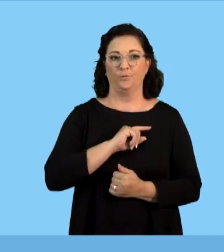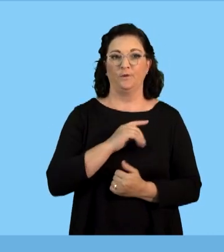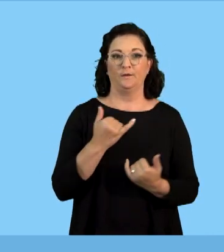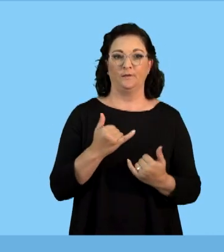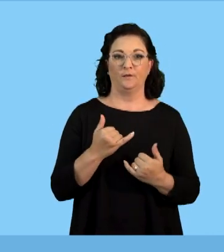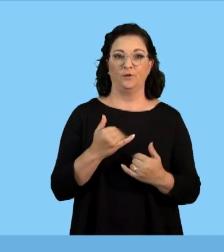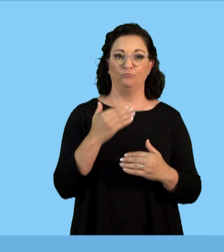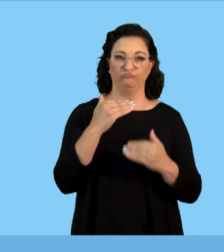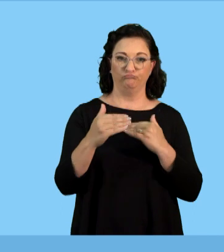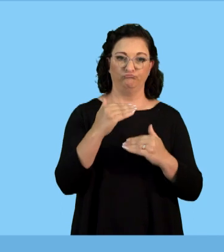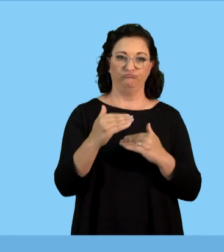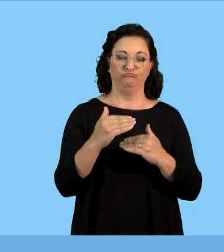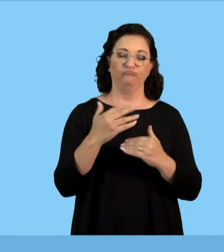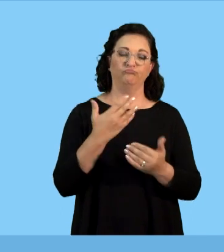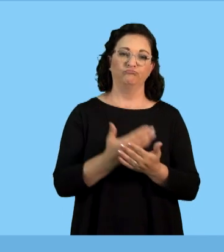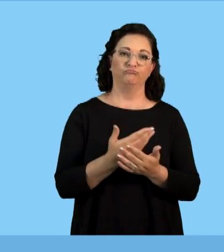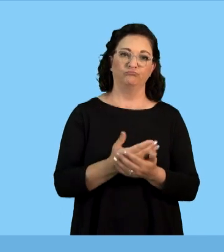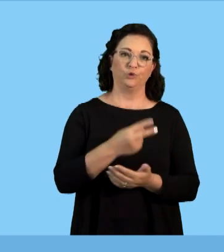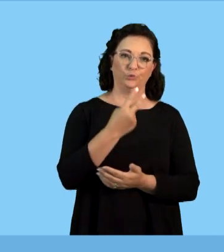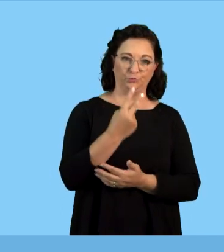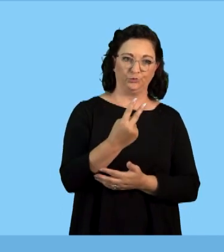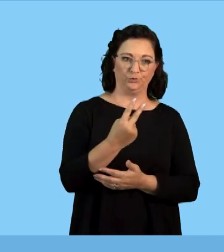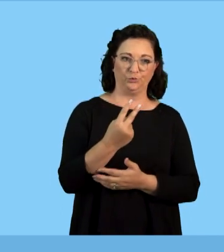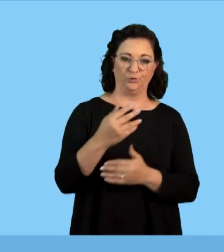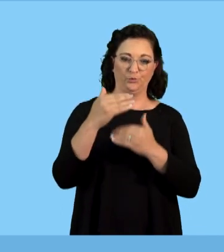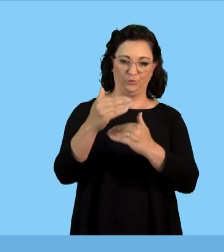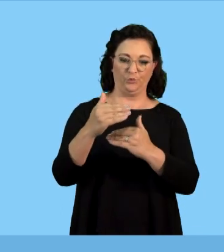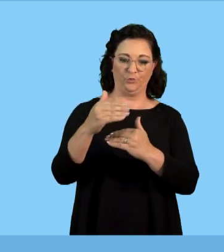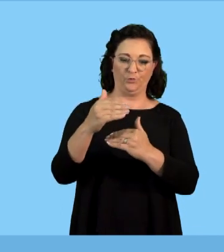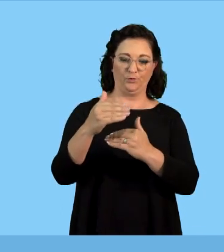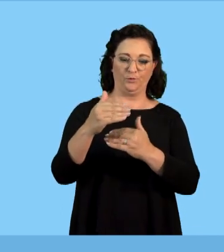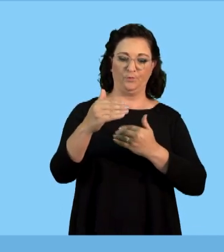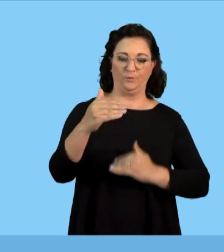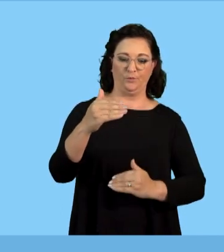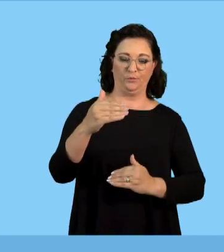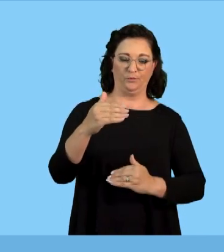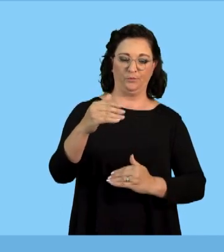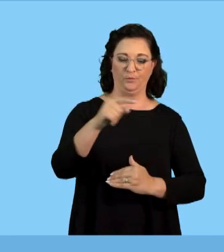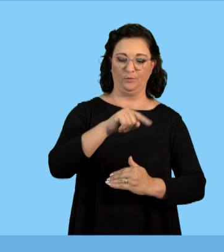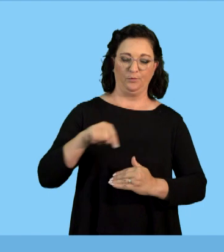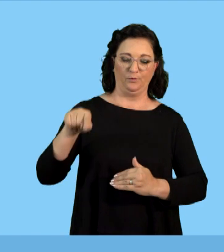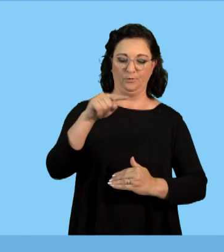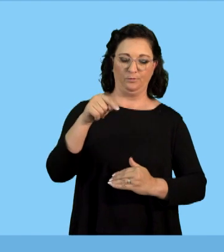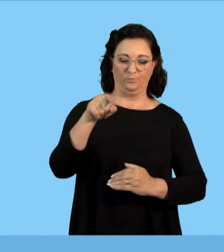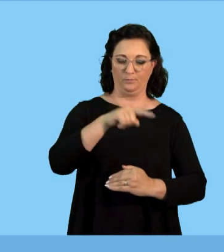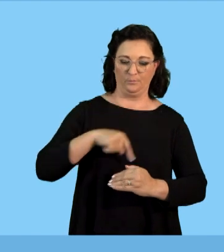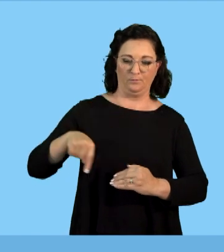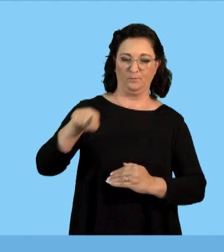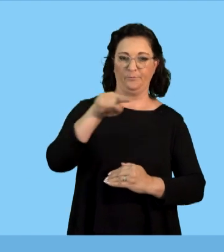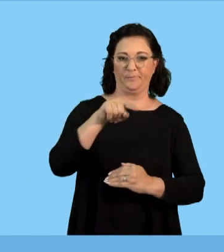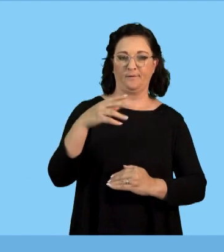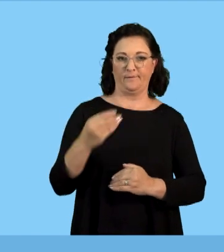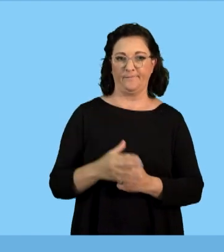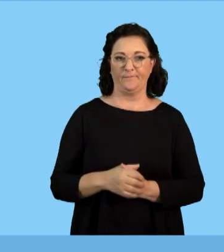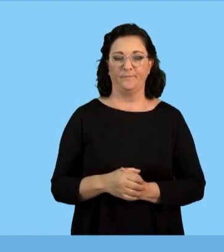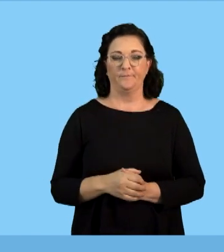are 2 paths for the current in this parallel circuit that we are talking about here. We have path number 1 here and path number 2. So each